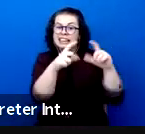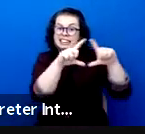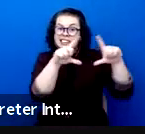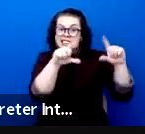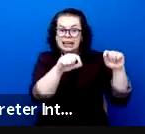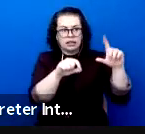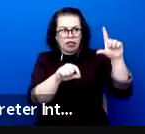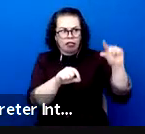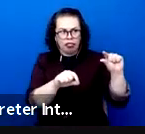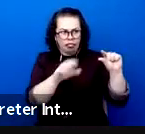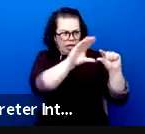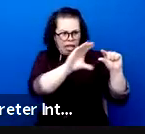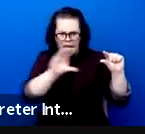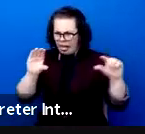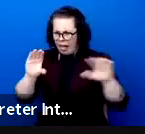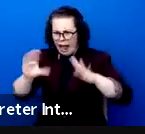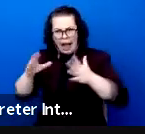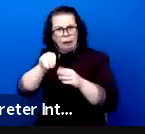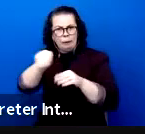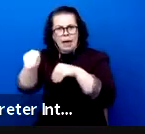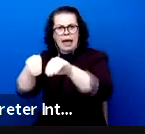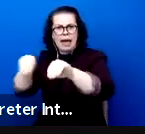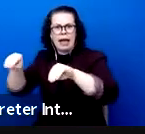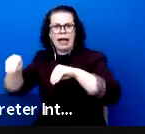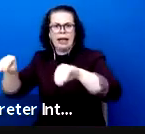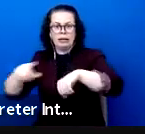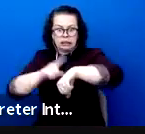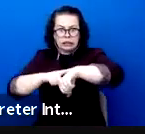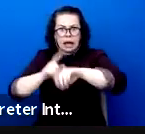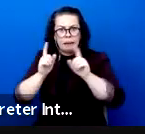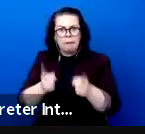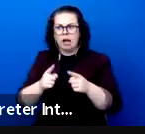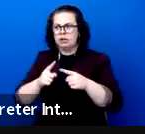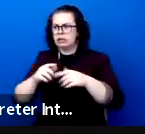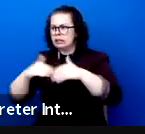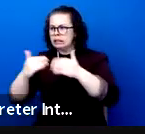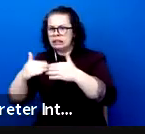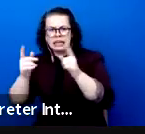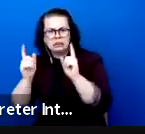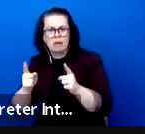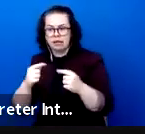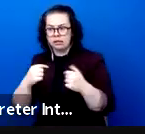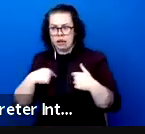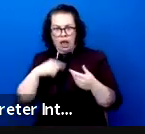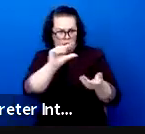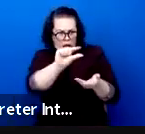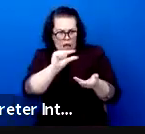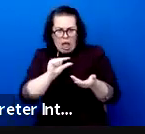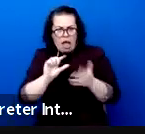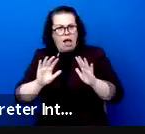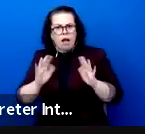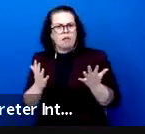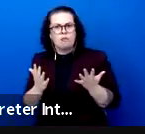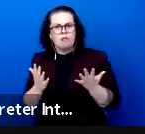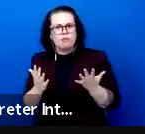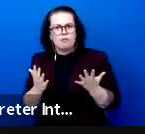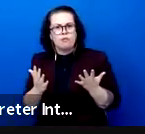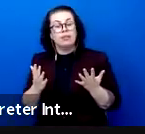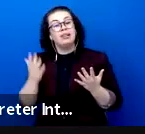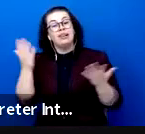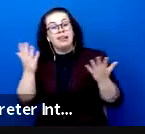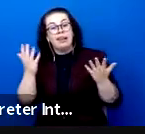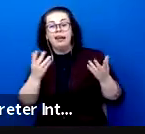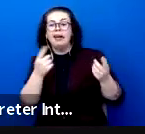numbers and limited performances in terms of dates. As explained by economists